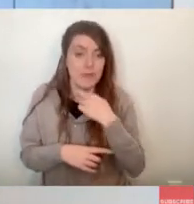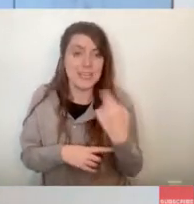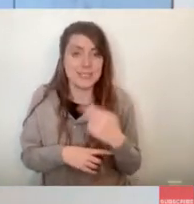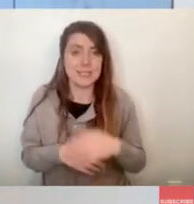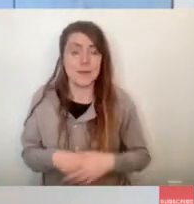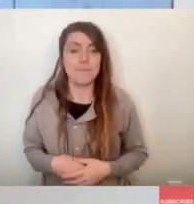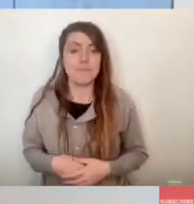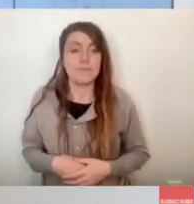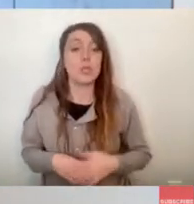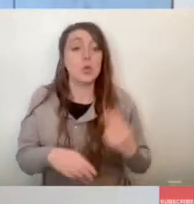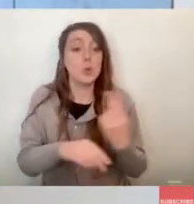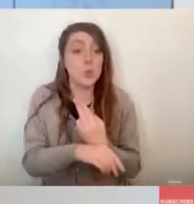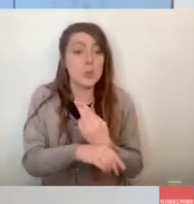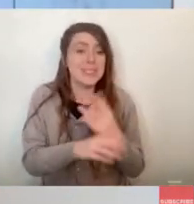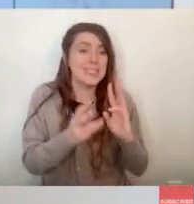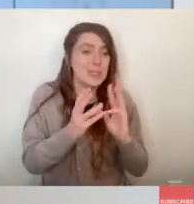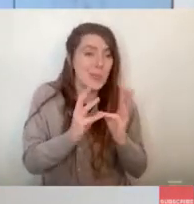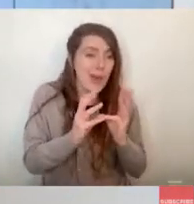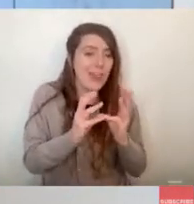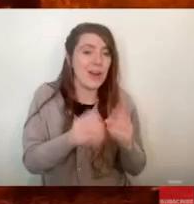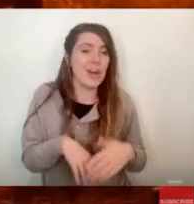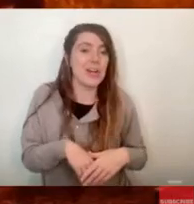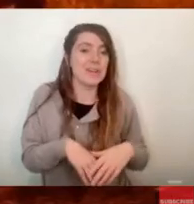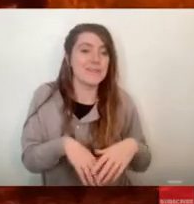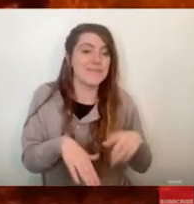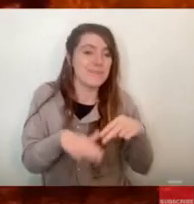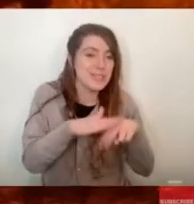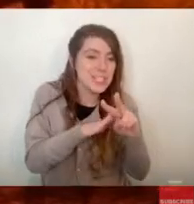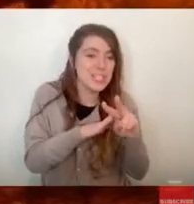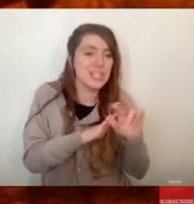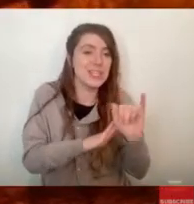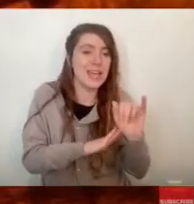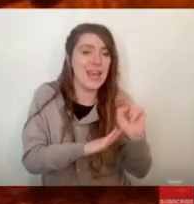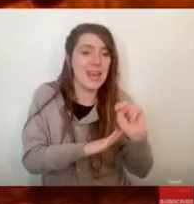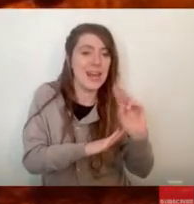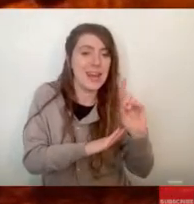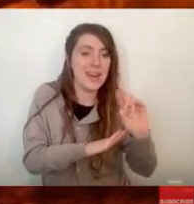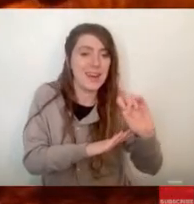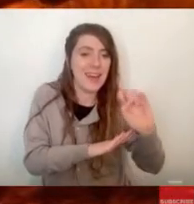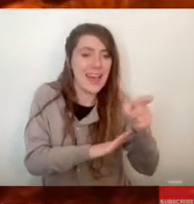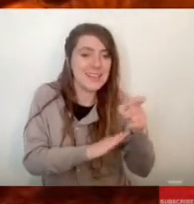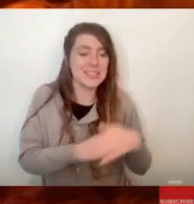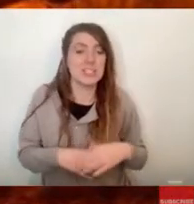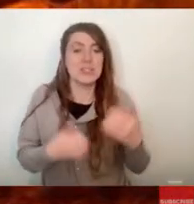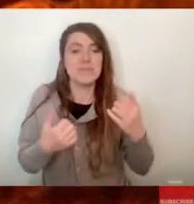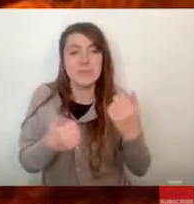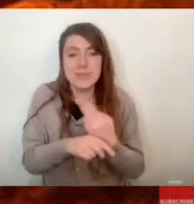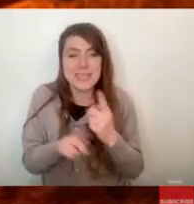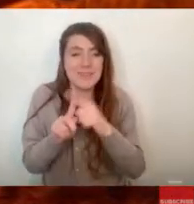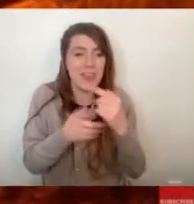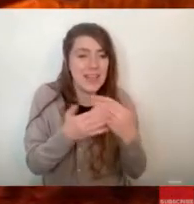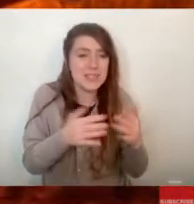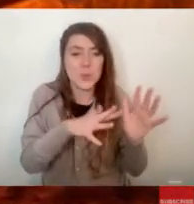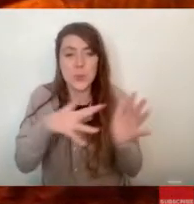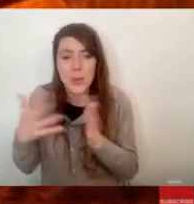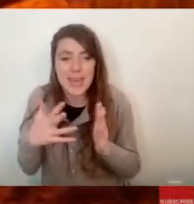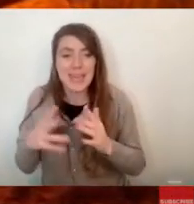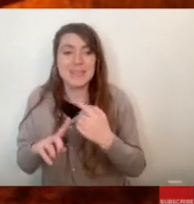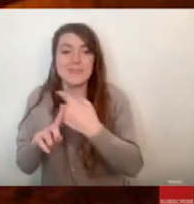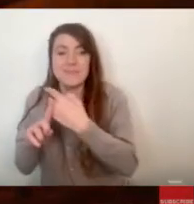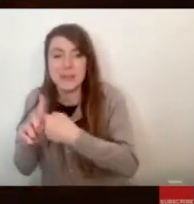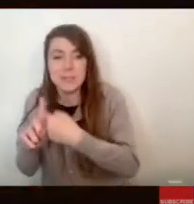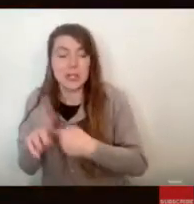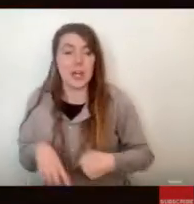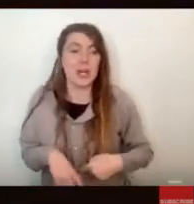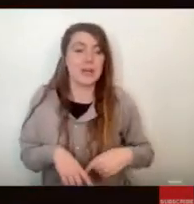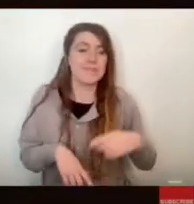a simple physics-based model where we use 4 weather variables: temperature, wind, precipitation and humidity, to forecast